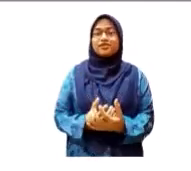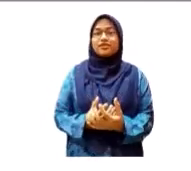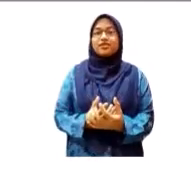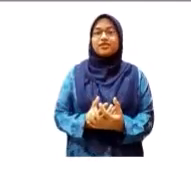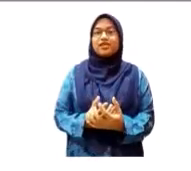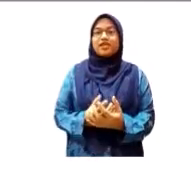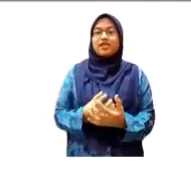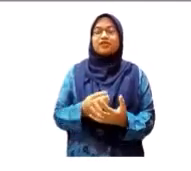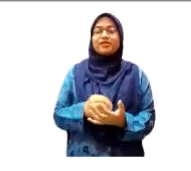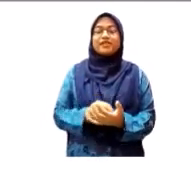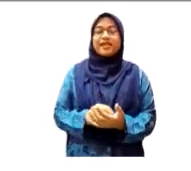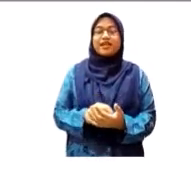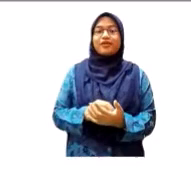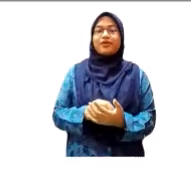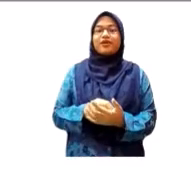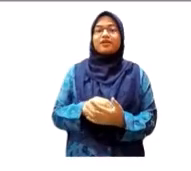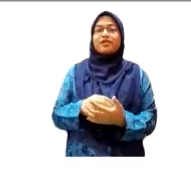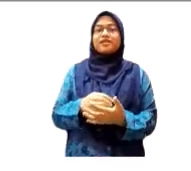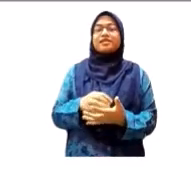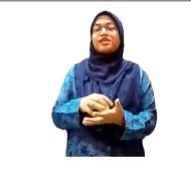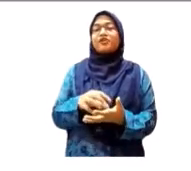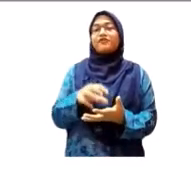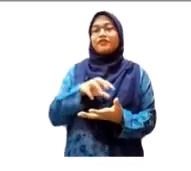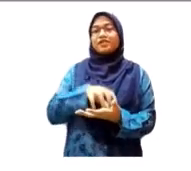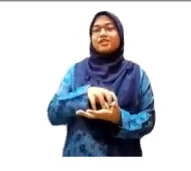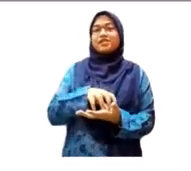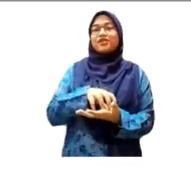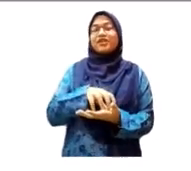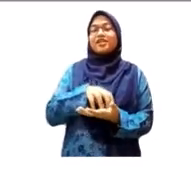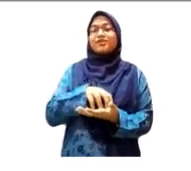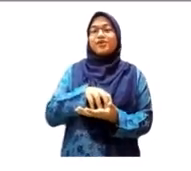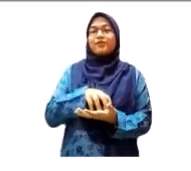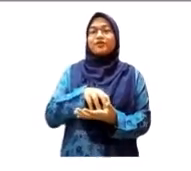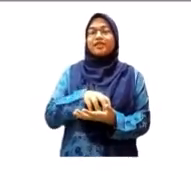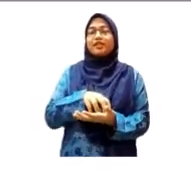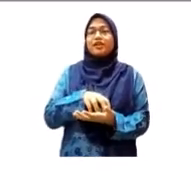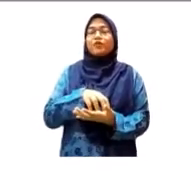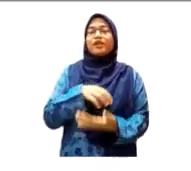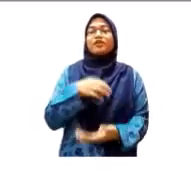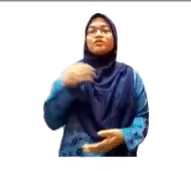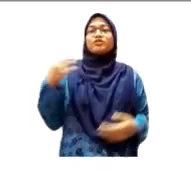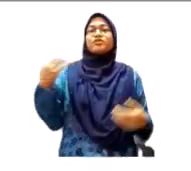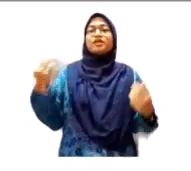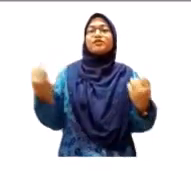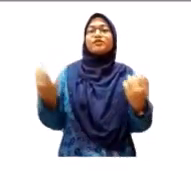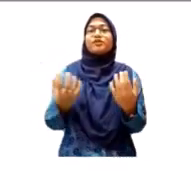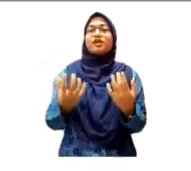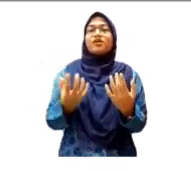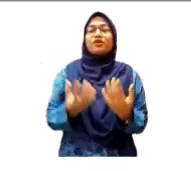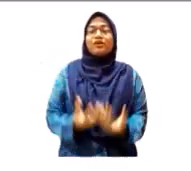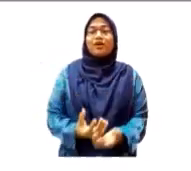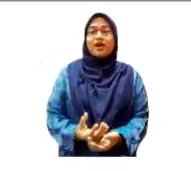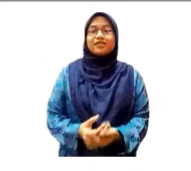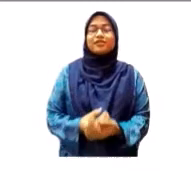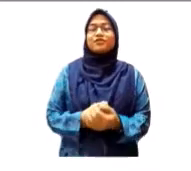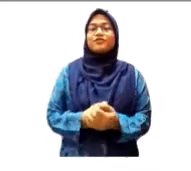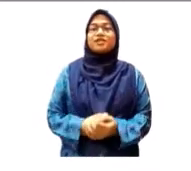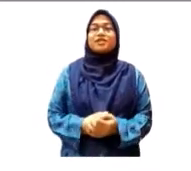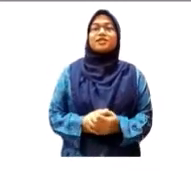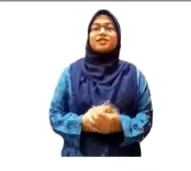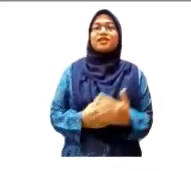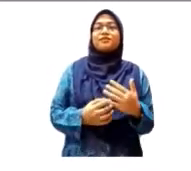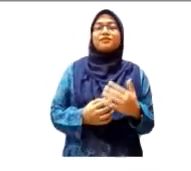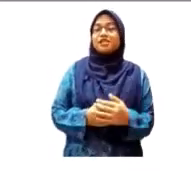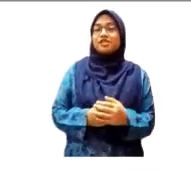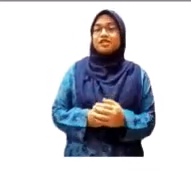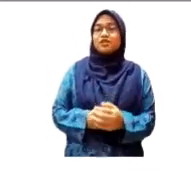generalized result. Not only that, instead of focus on NUM only, we can also include other